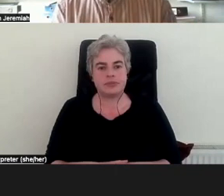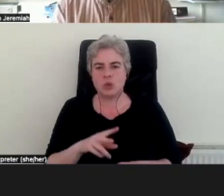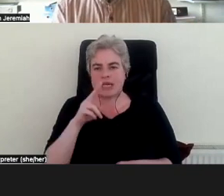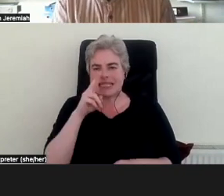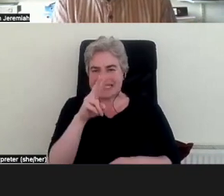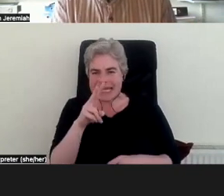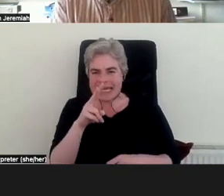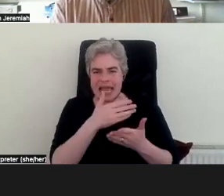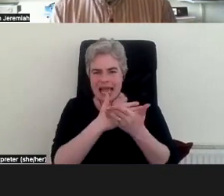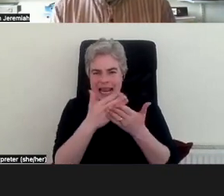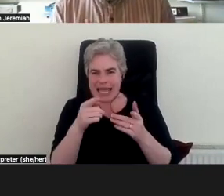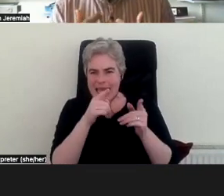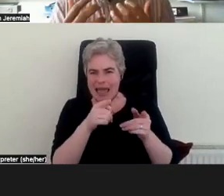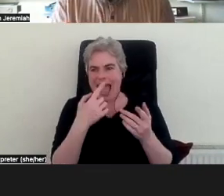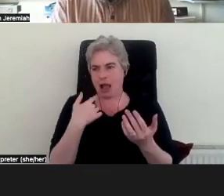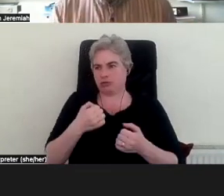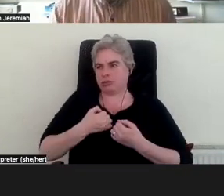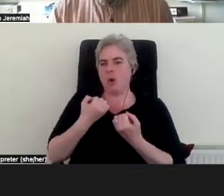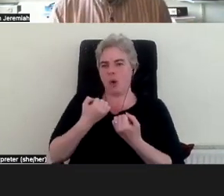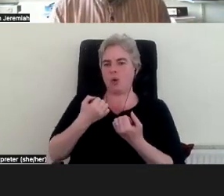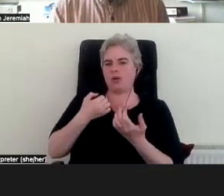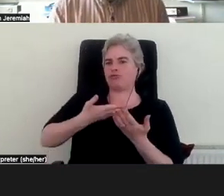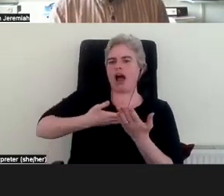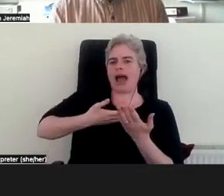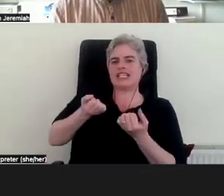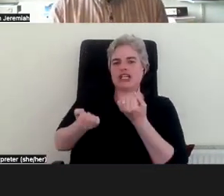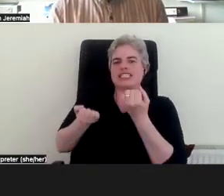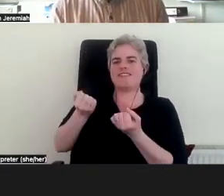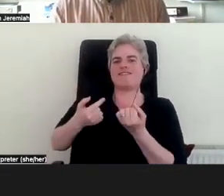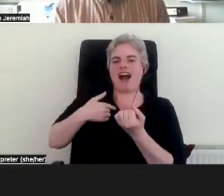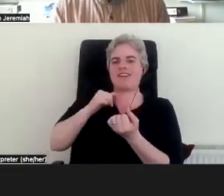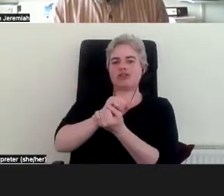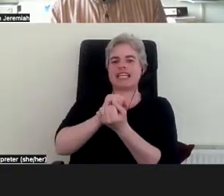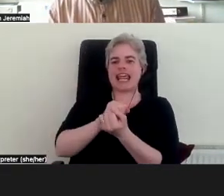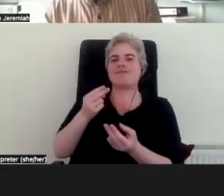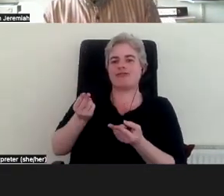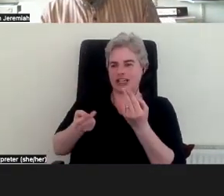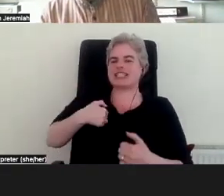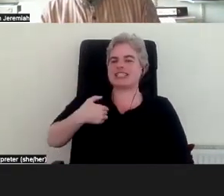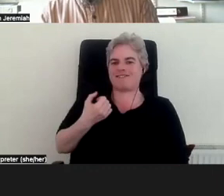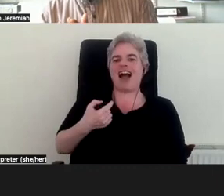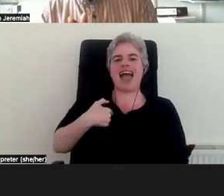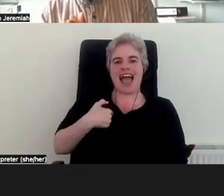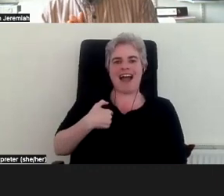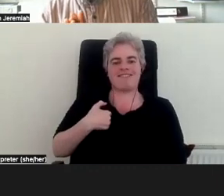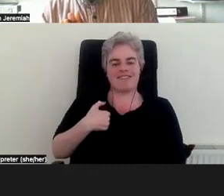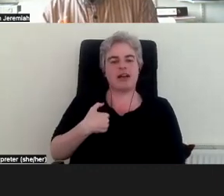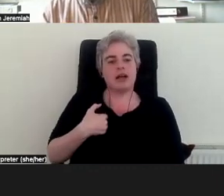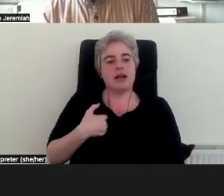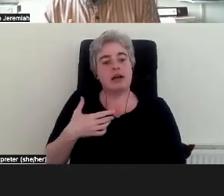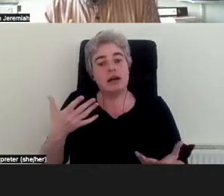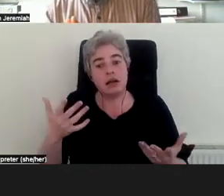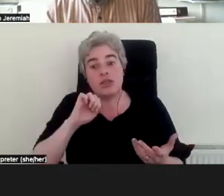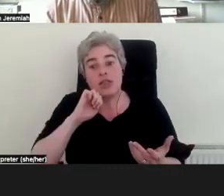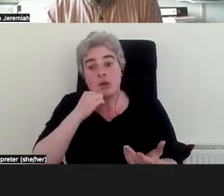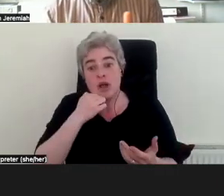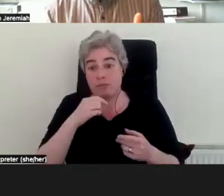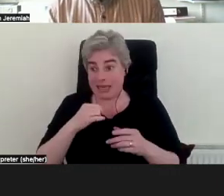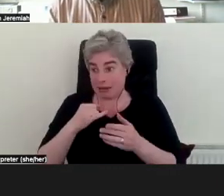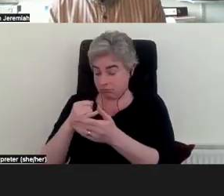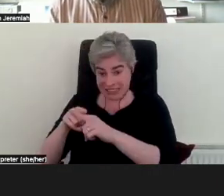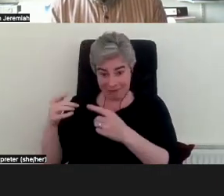articulation of justification for slavery within that context. And of course, there were contrasting